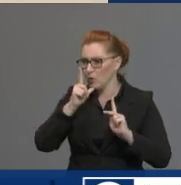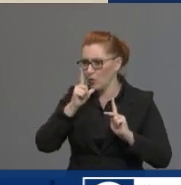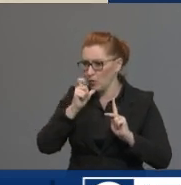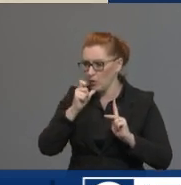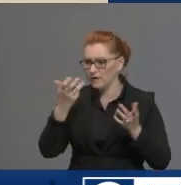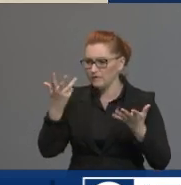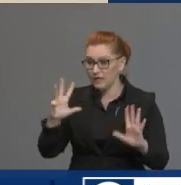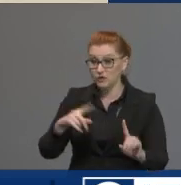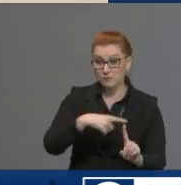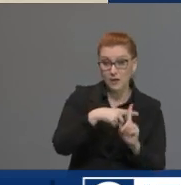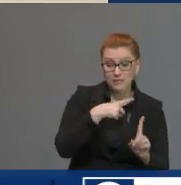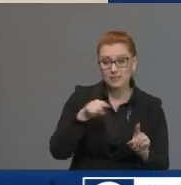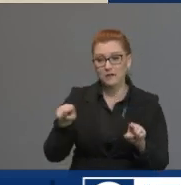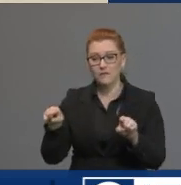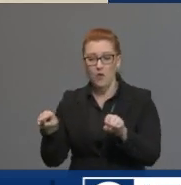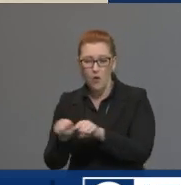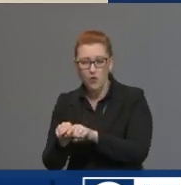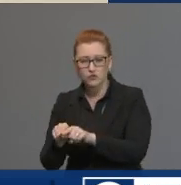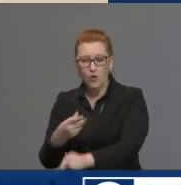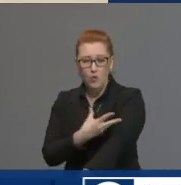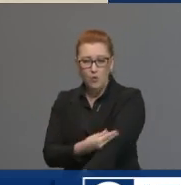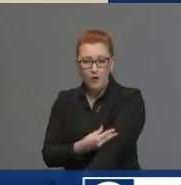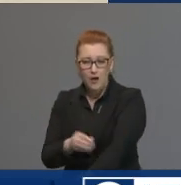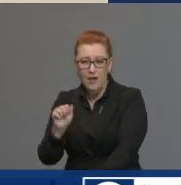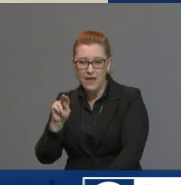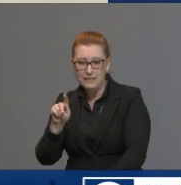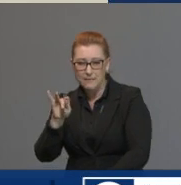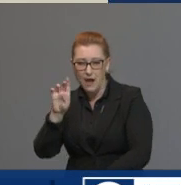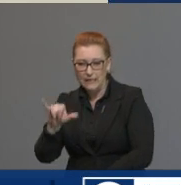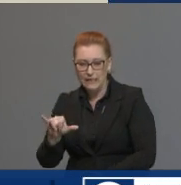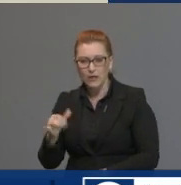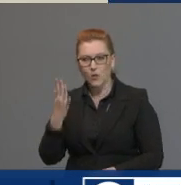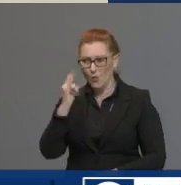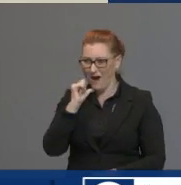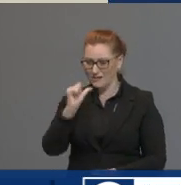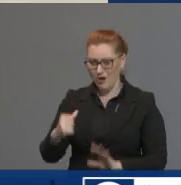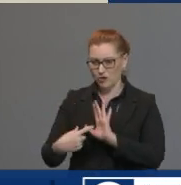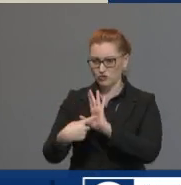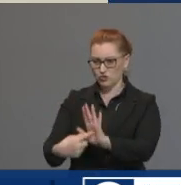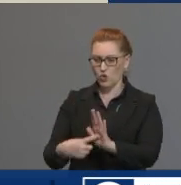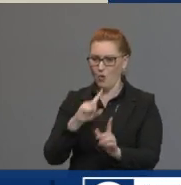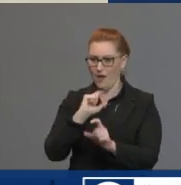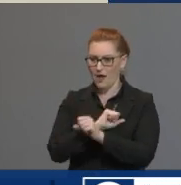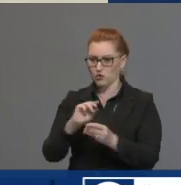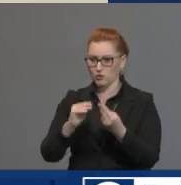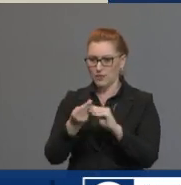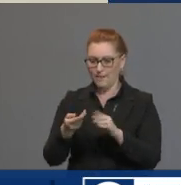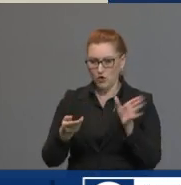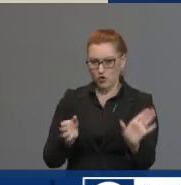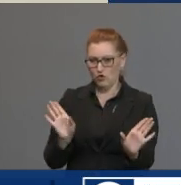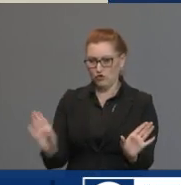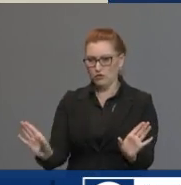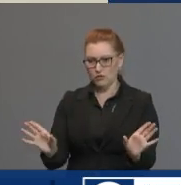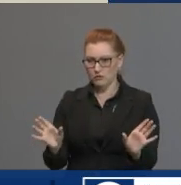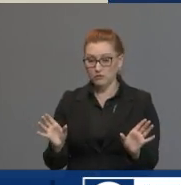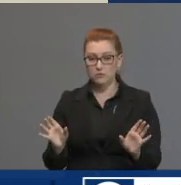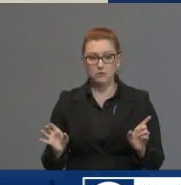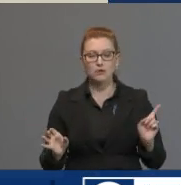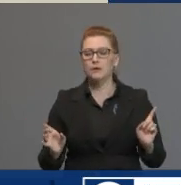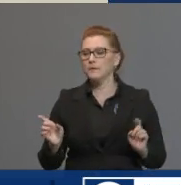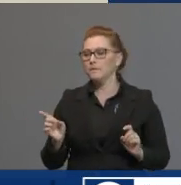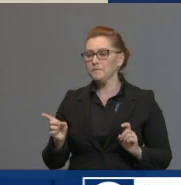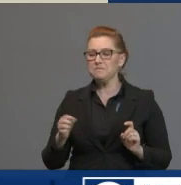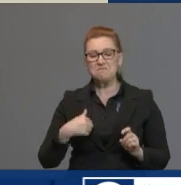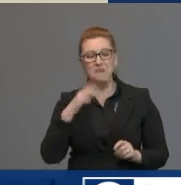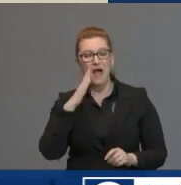and PCR tests. Why not put the actual number split out for each type of test? Well, and I can